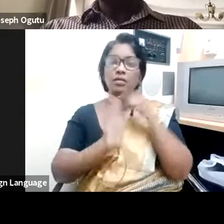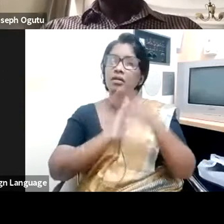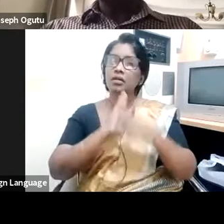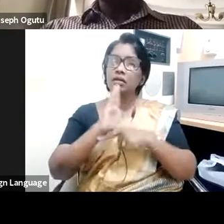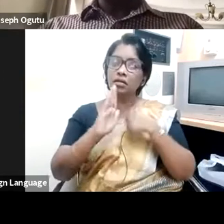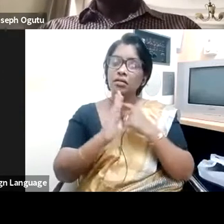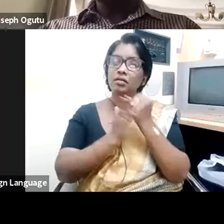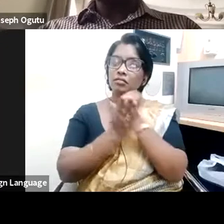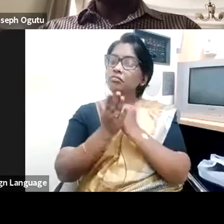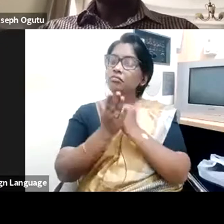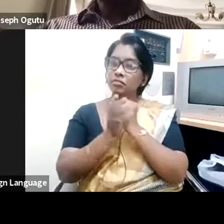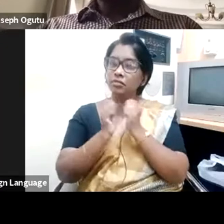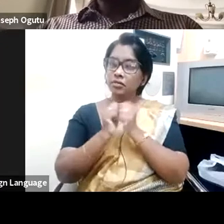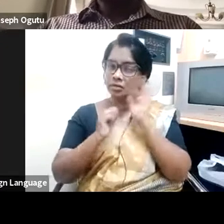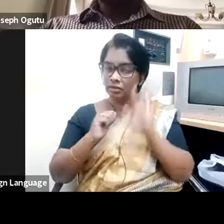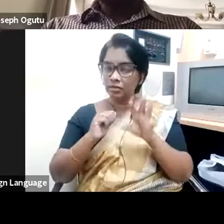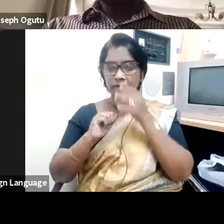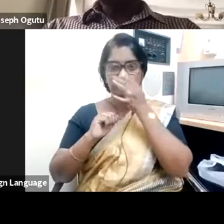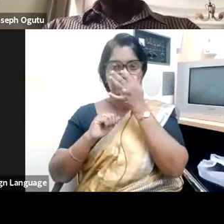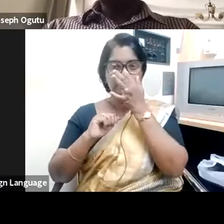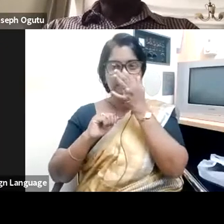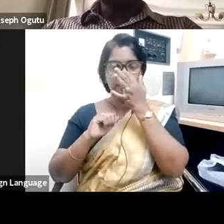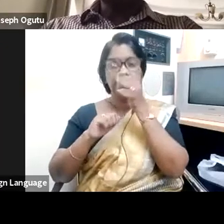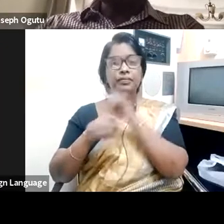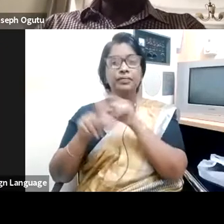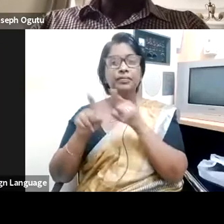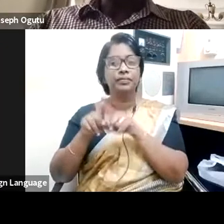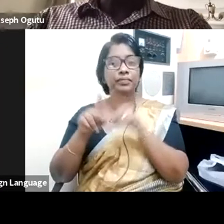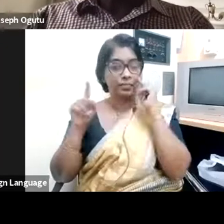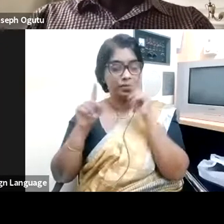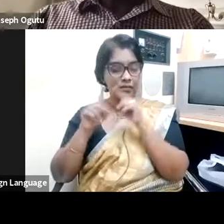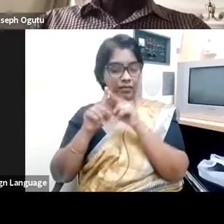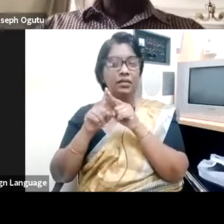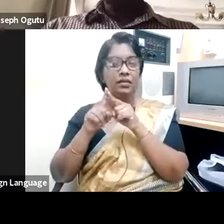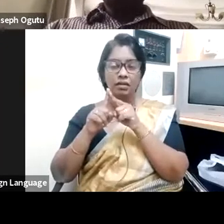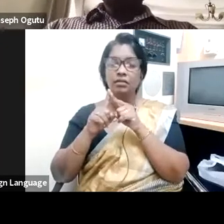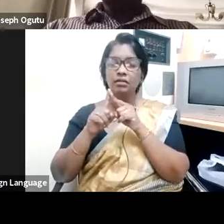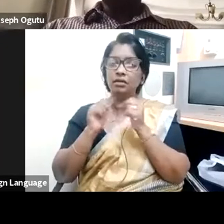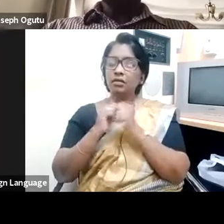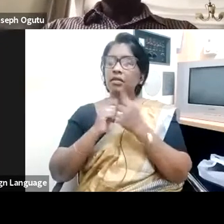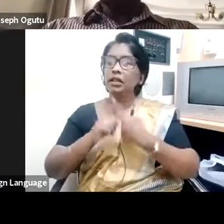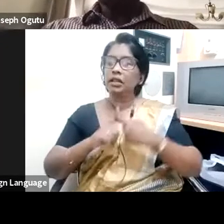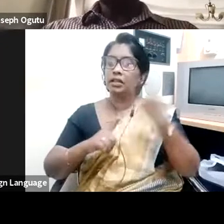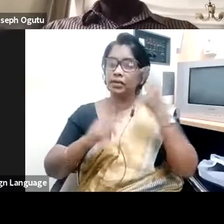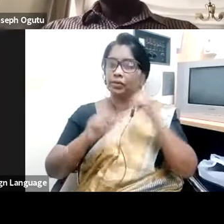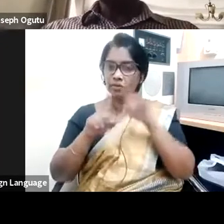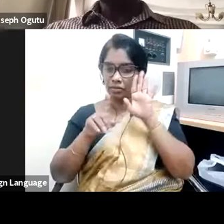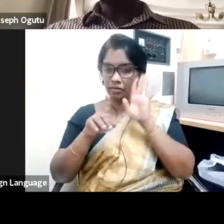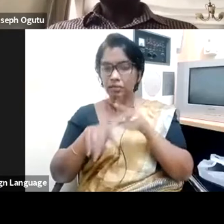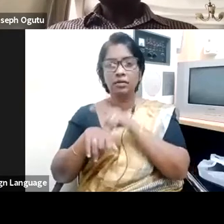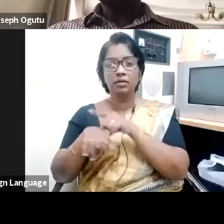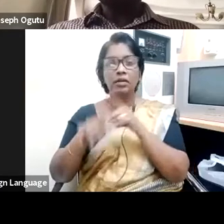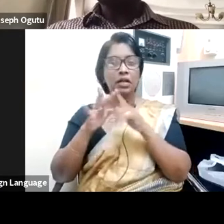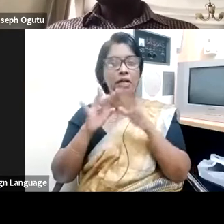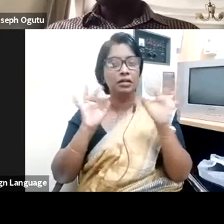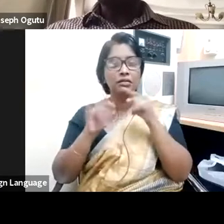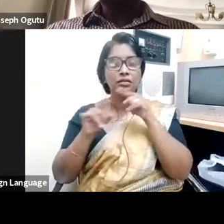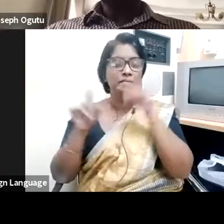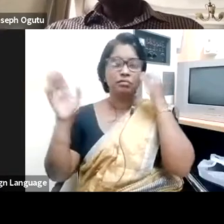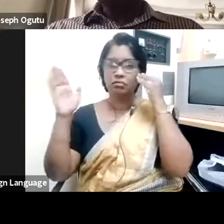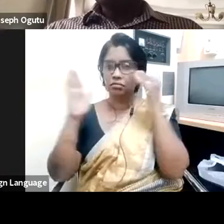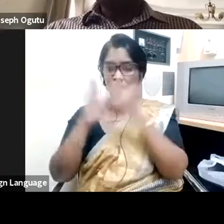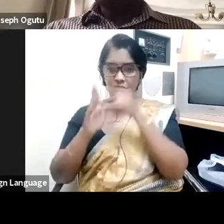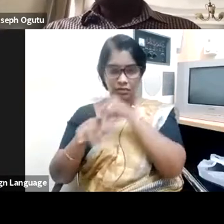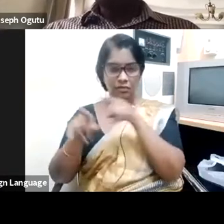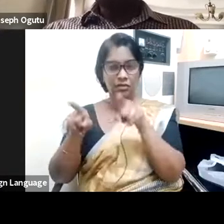the floor for the sector? So rather than work with one insurance company, we're working with the National Hospital Insurance Fund